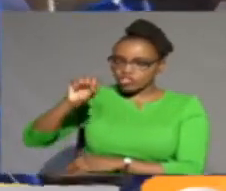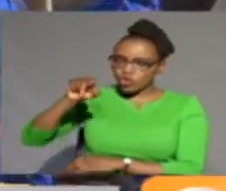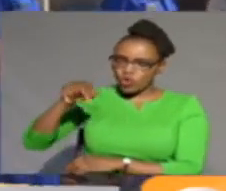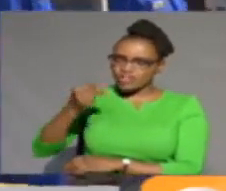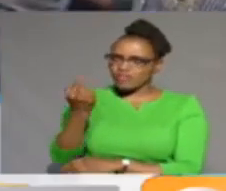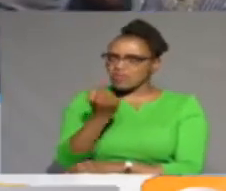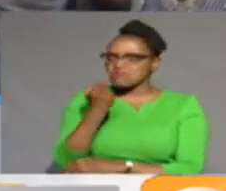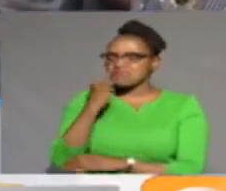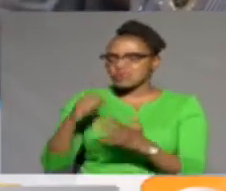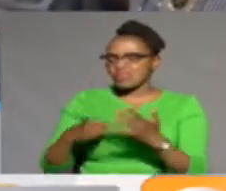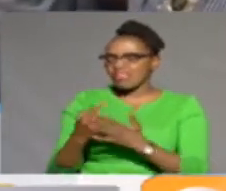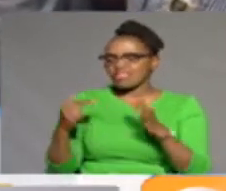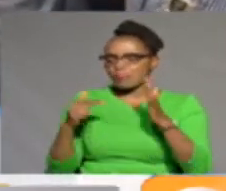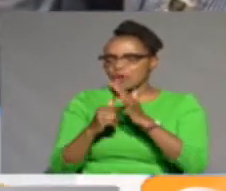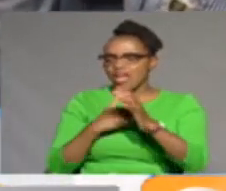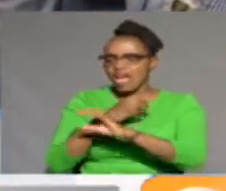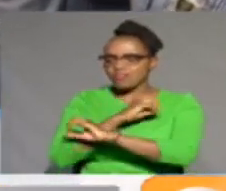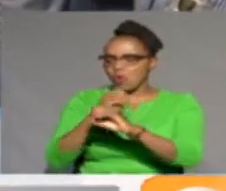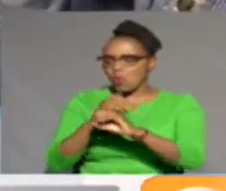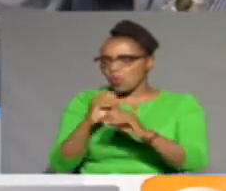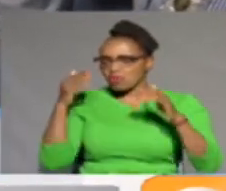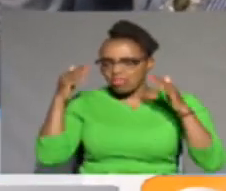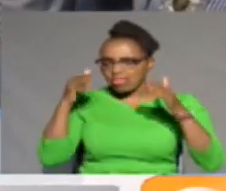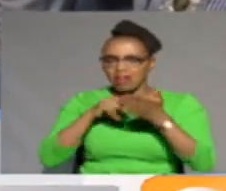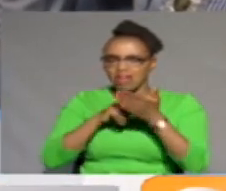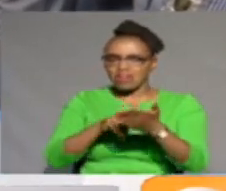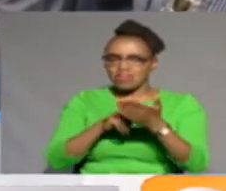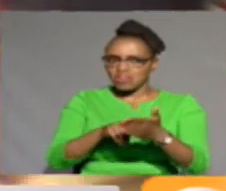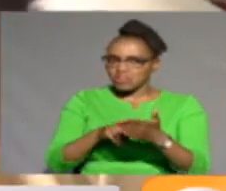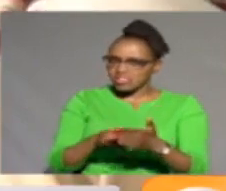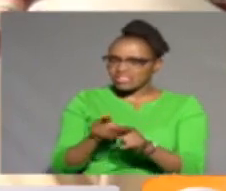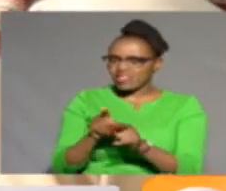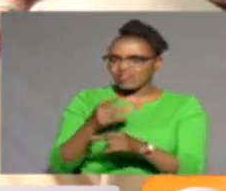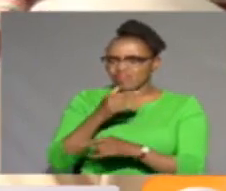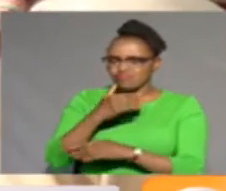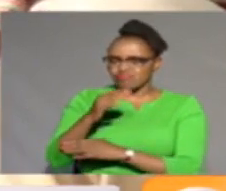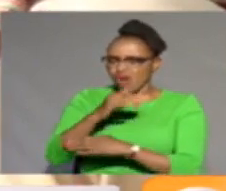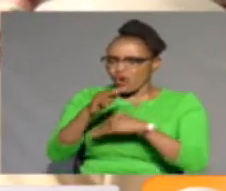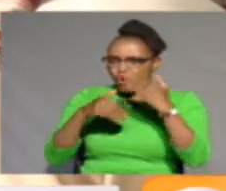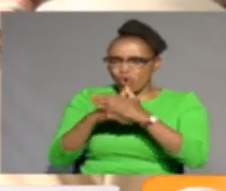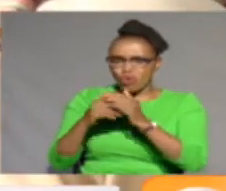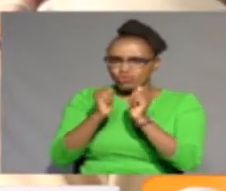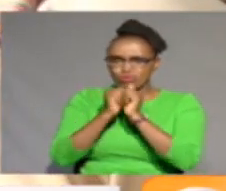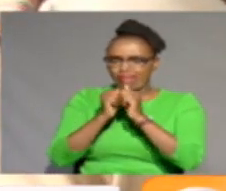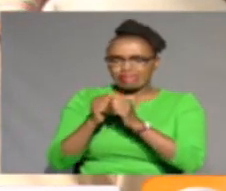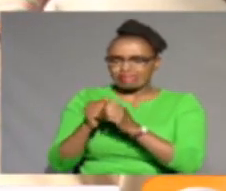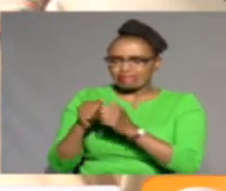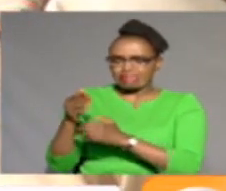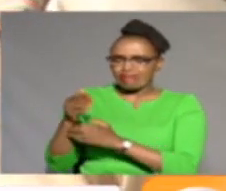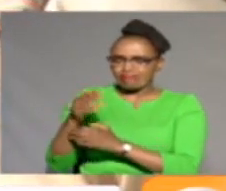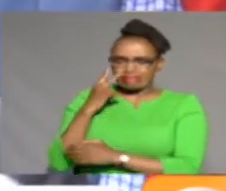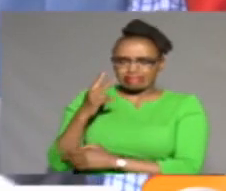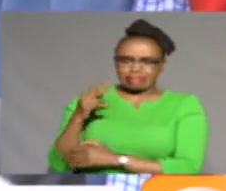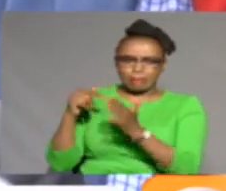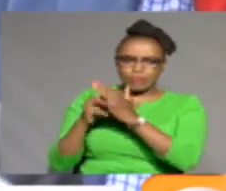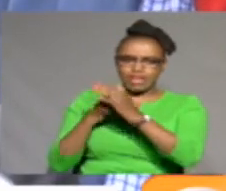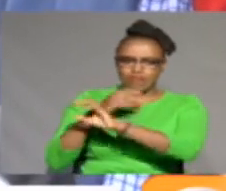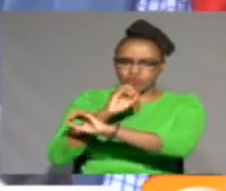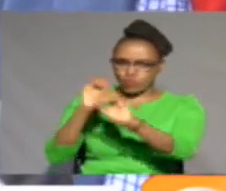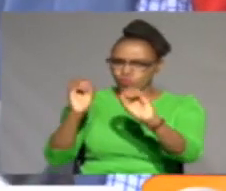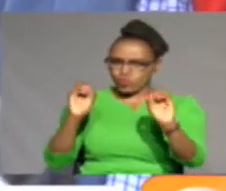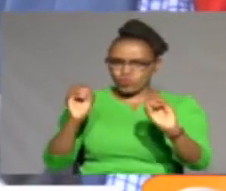mere imaginations given undue emphasis. He stopped short of trashing the saga altogether. Really appeal